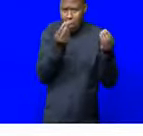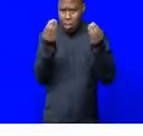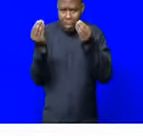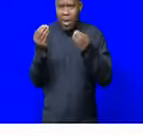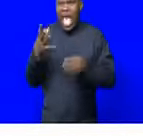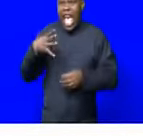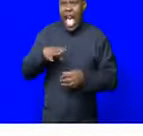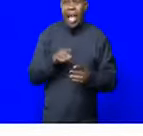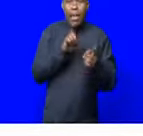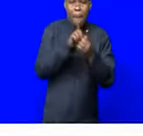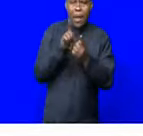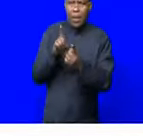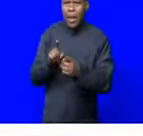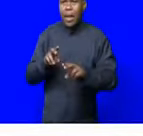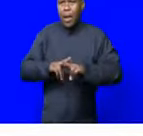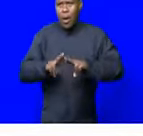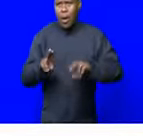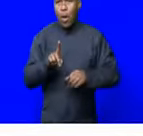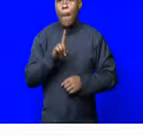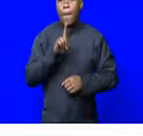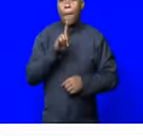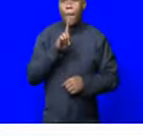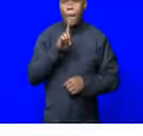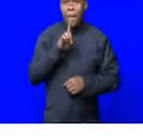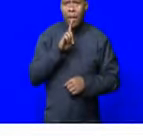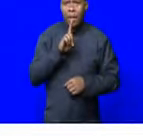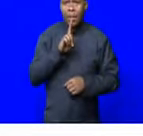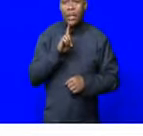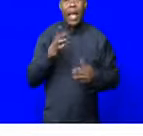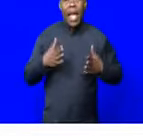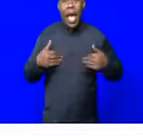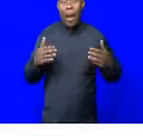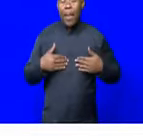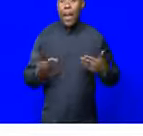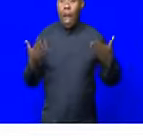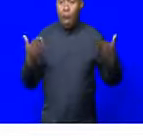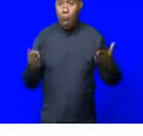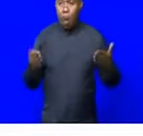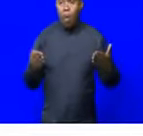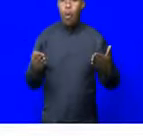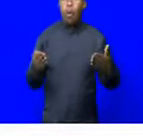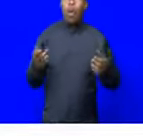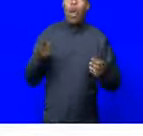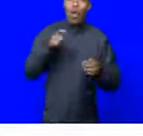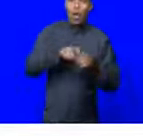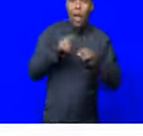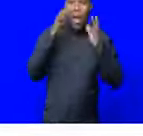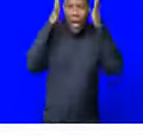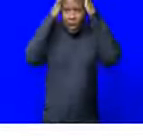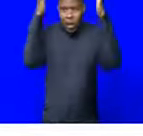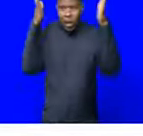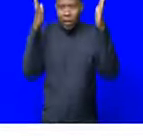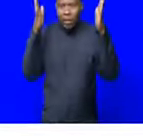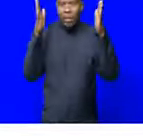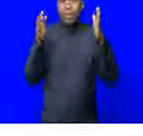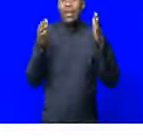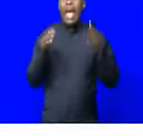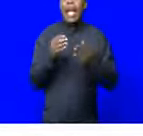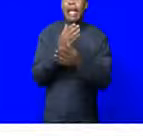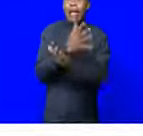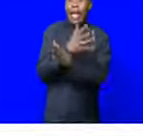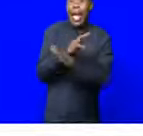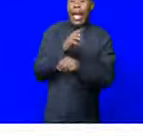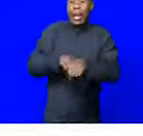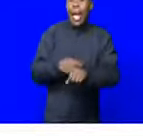person, you know, so I'm here to witness everything, and I'm very happy to be here, honestly. The game will take place at the Mavuso Sports Center